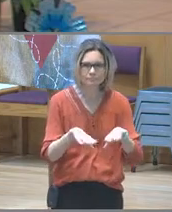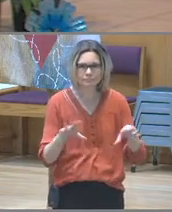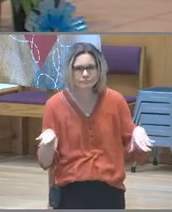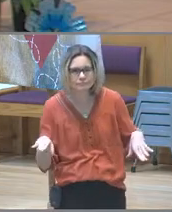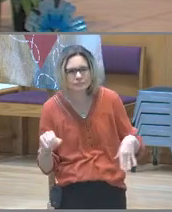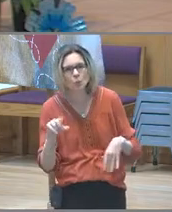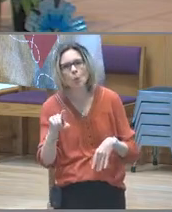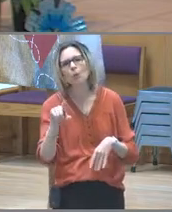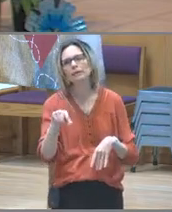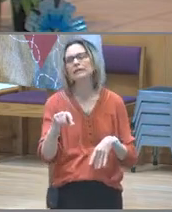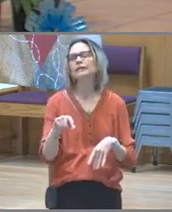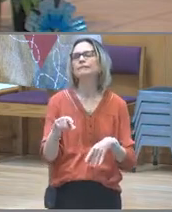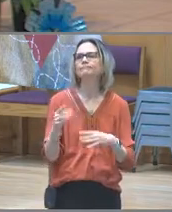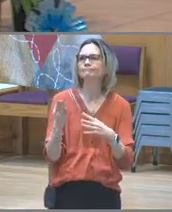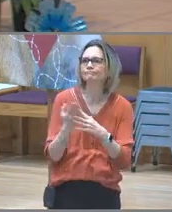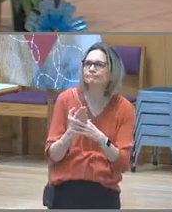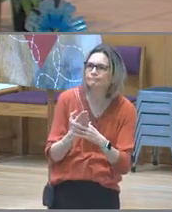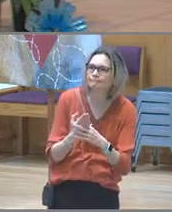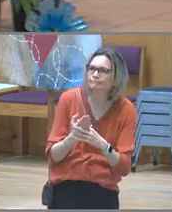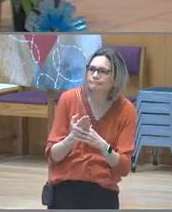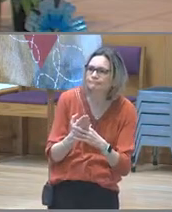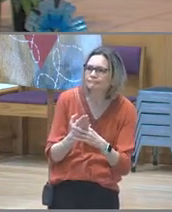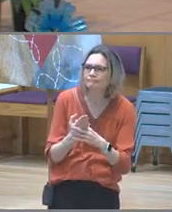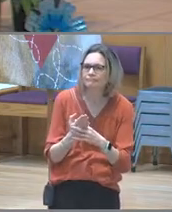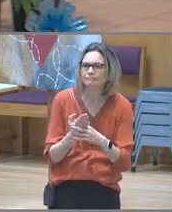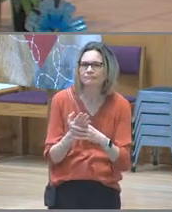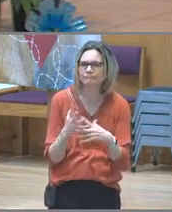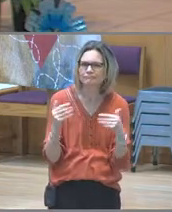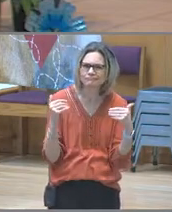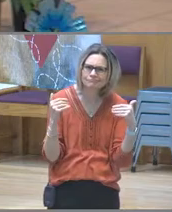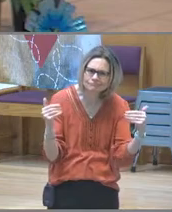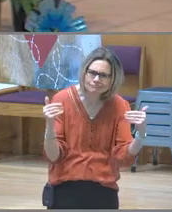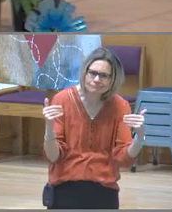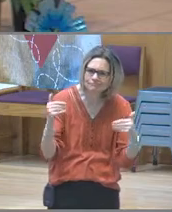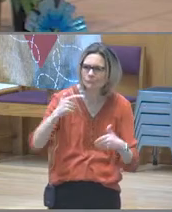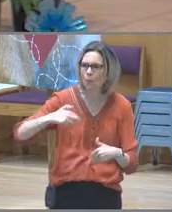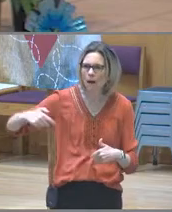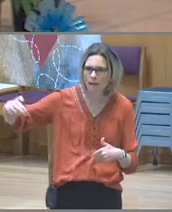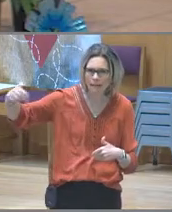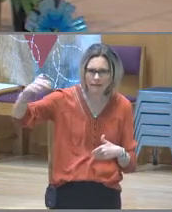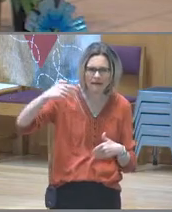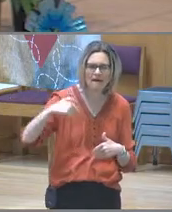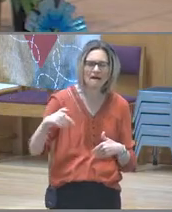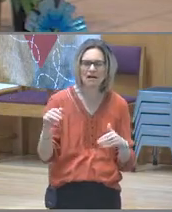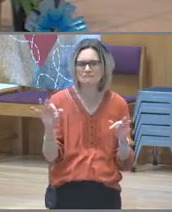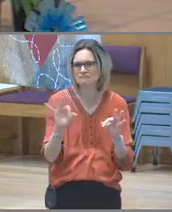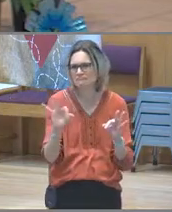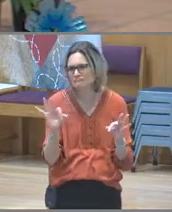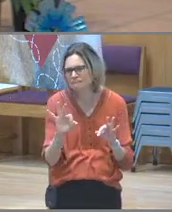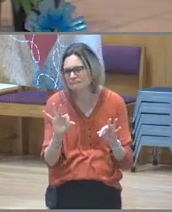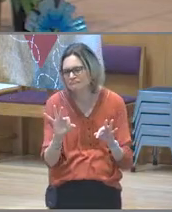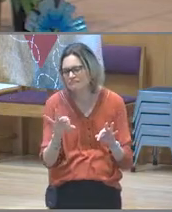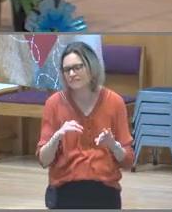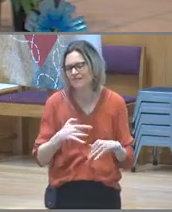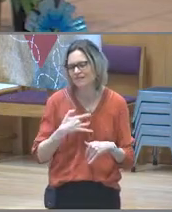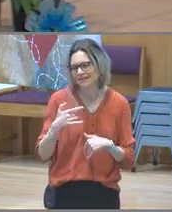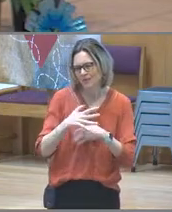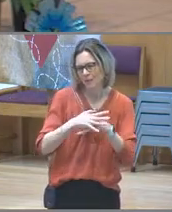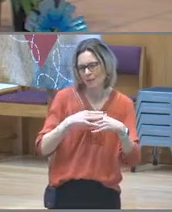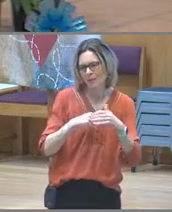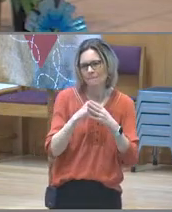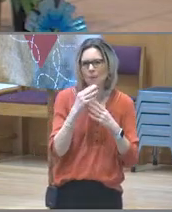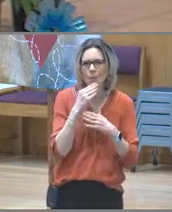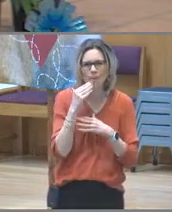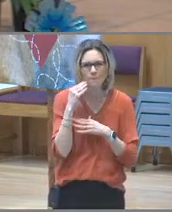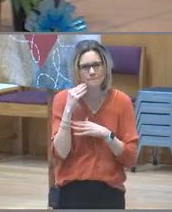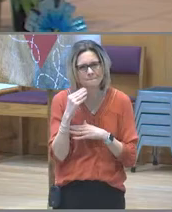need a little rest or a stretch, do not hesitate to go to the narthex. Please feel home. This is the place where we